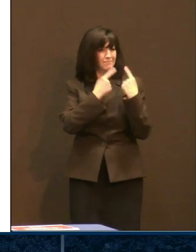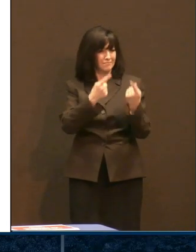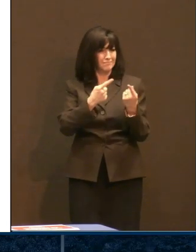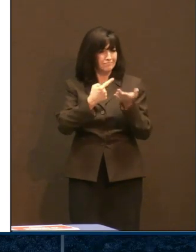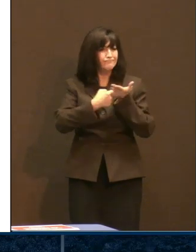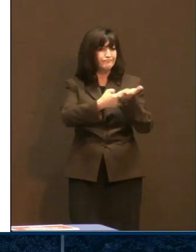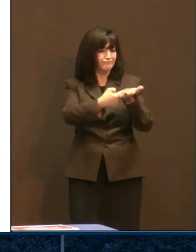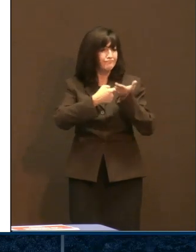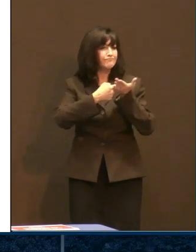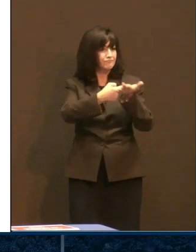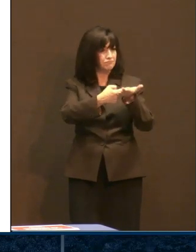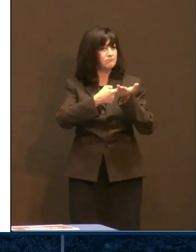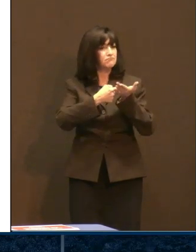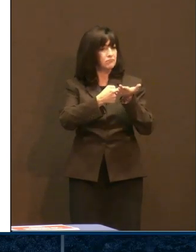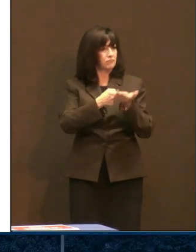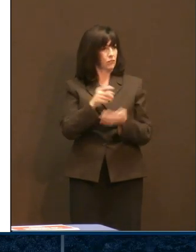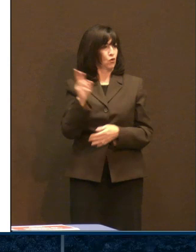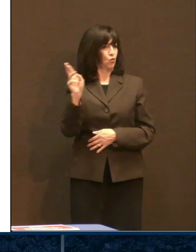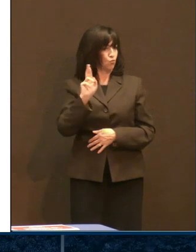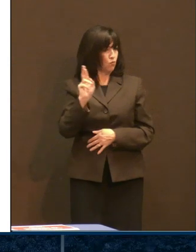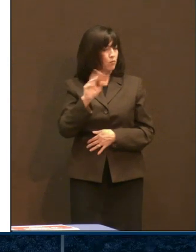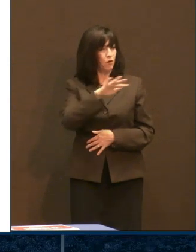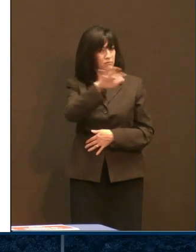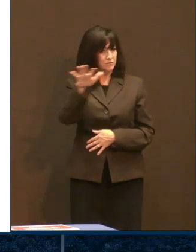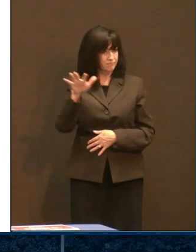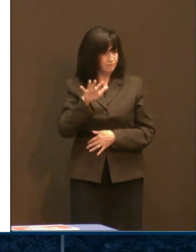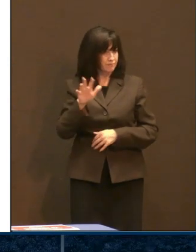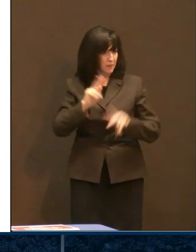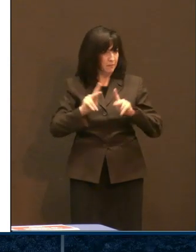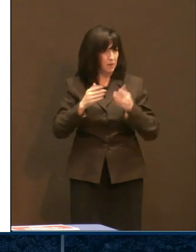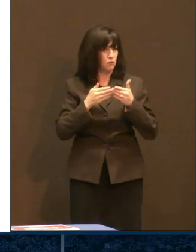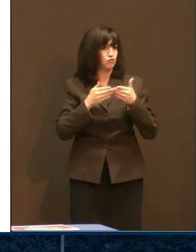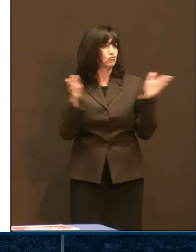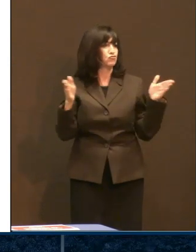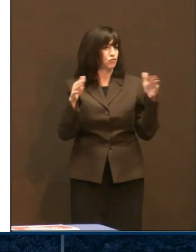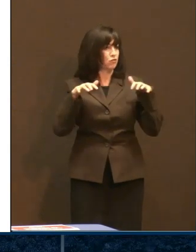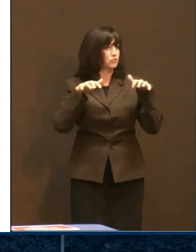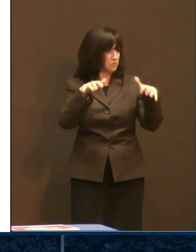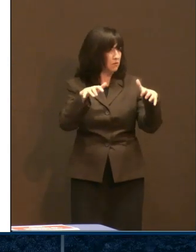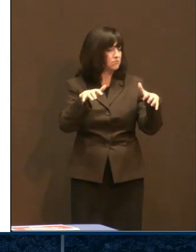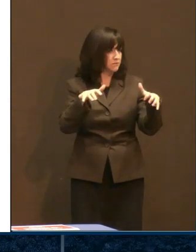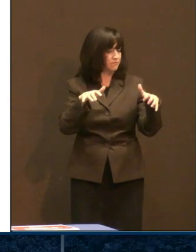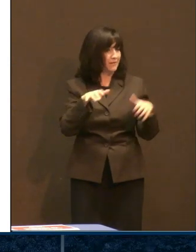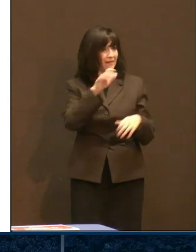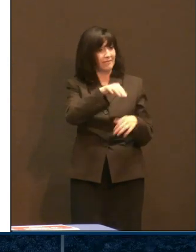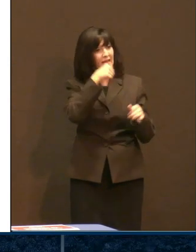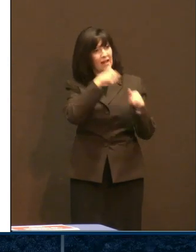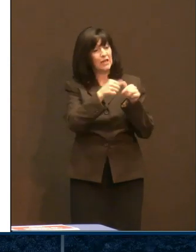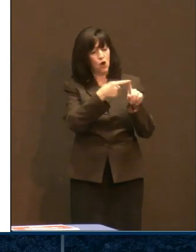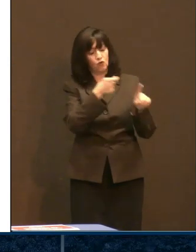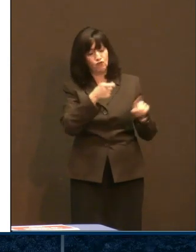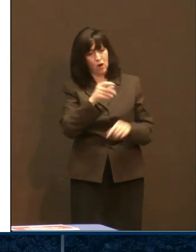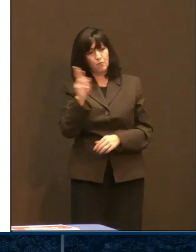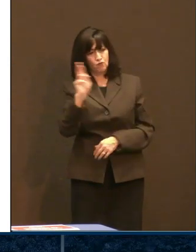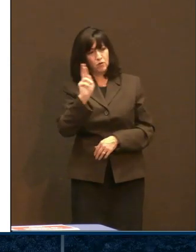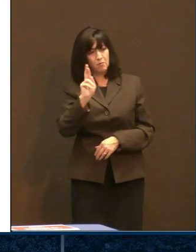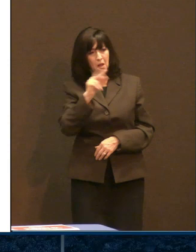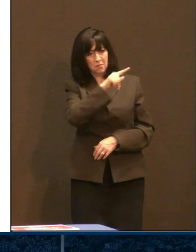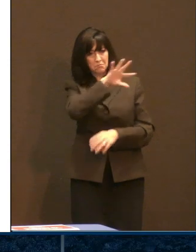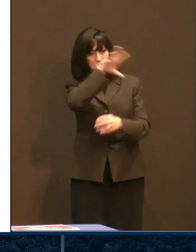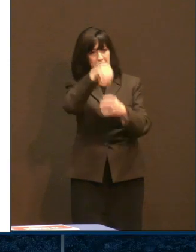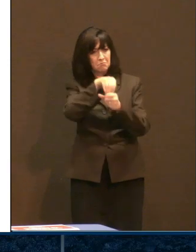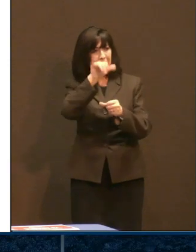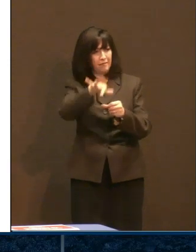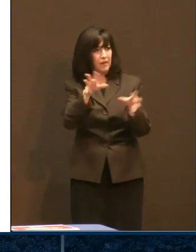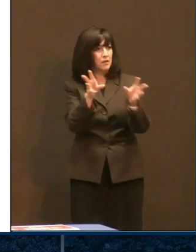with the leadership of the General Assembly, which includes the House Republicans, and that's who the letter came from. And